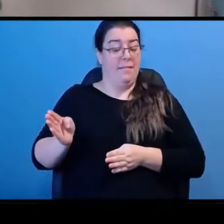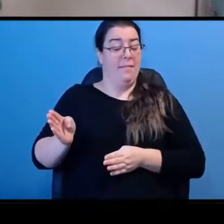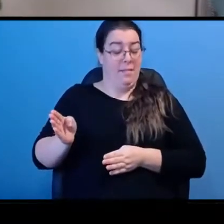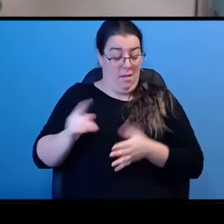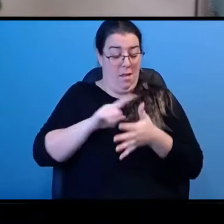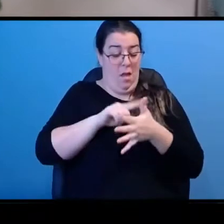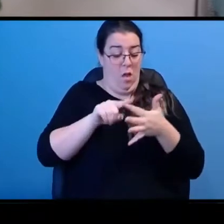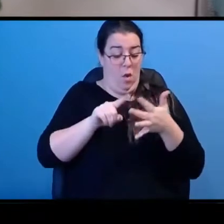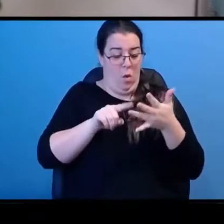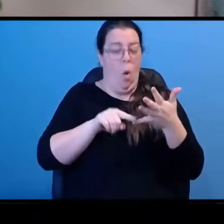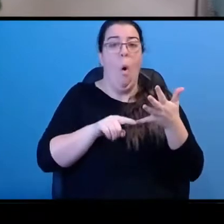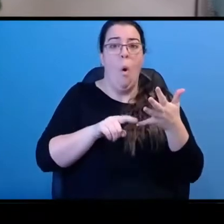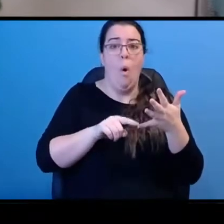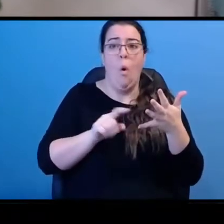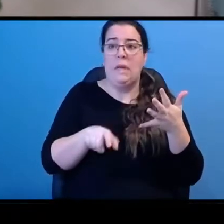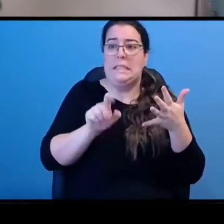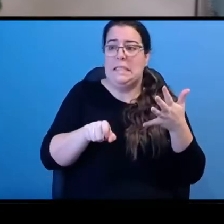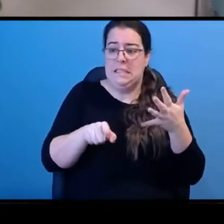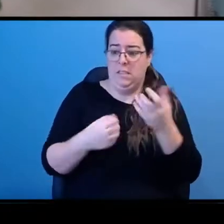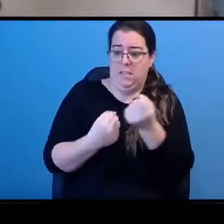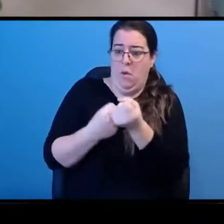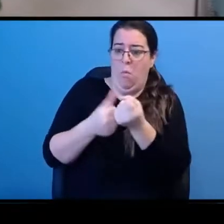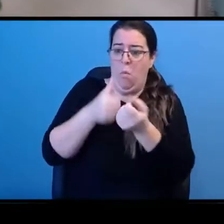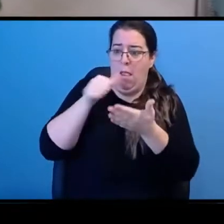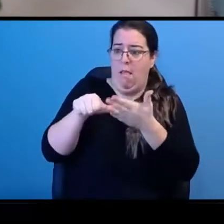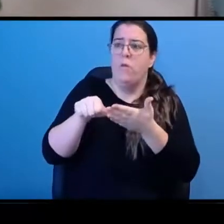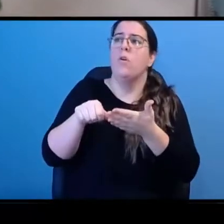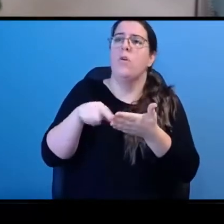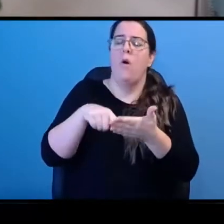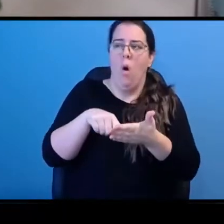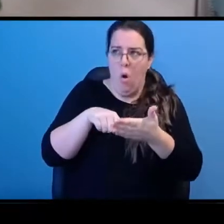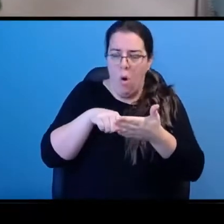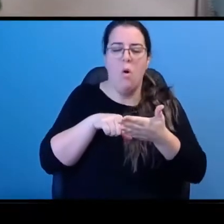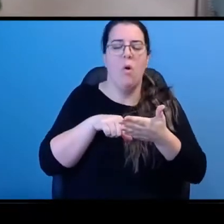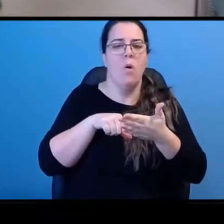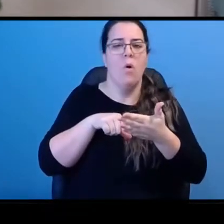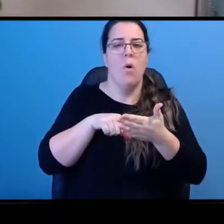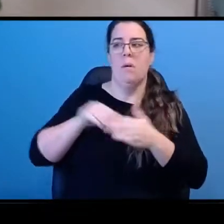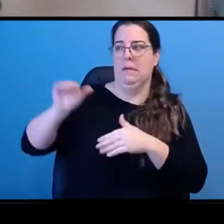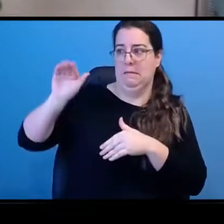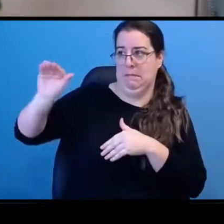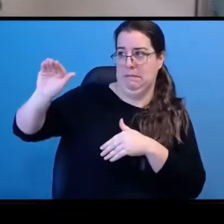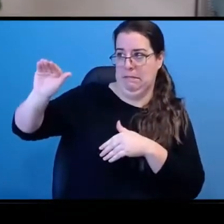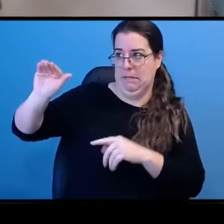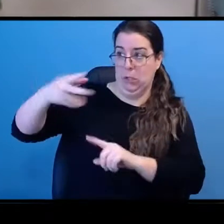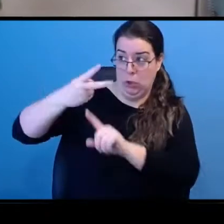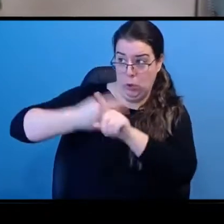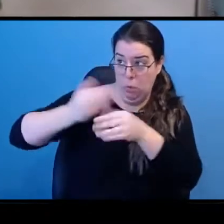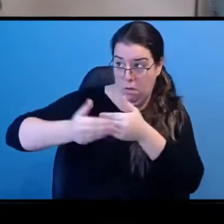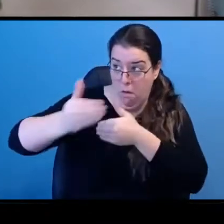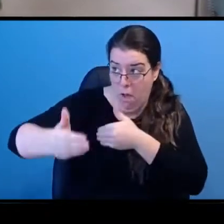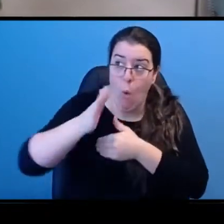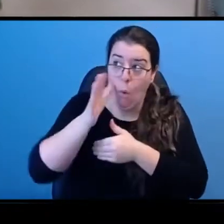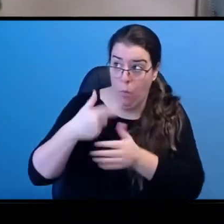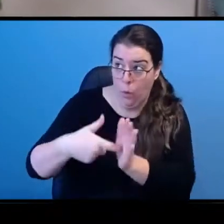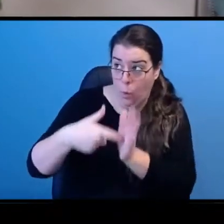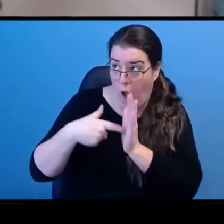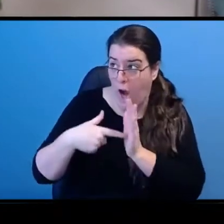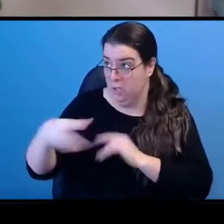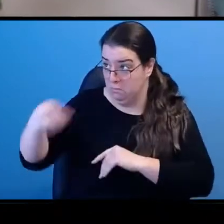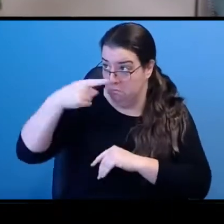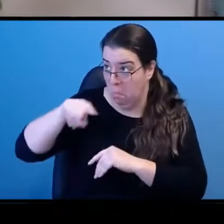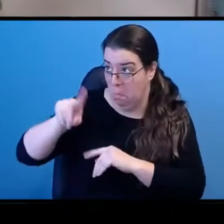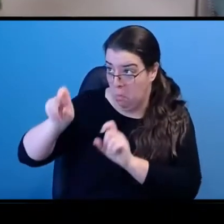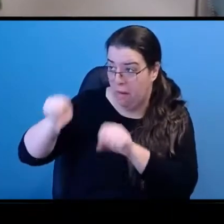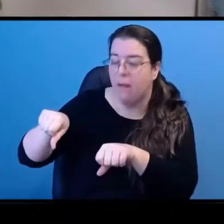to ask for support materials well in advance, so that they have the time and the ability to give exactly what you ask for. And then